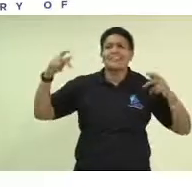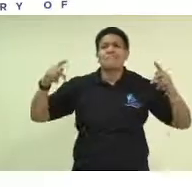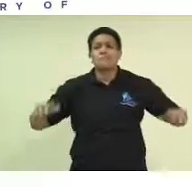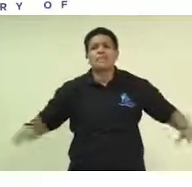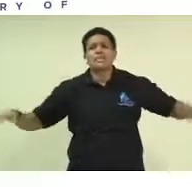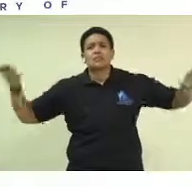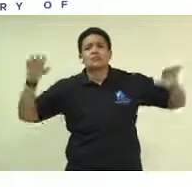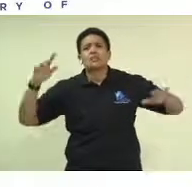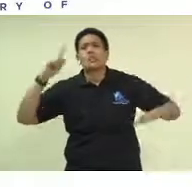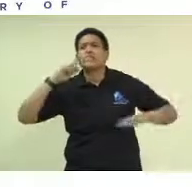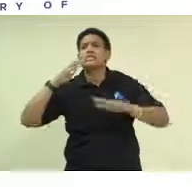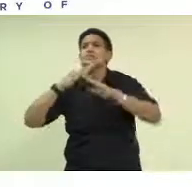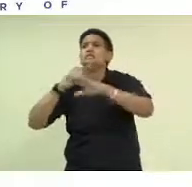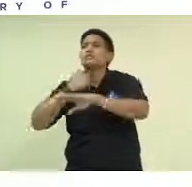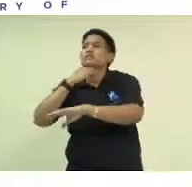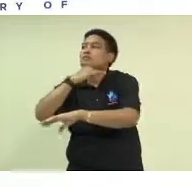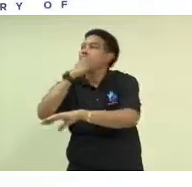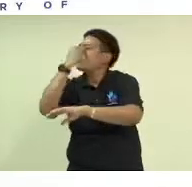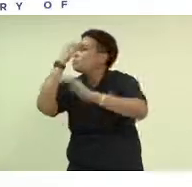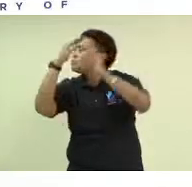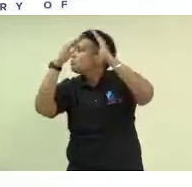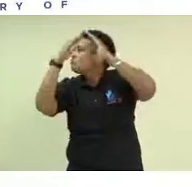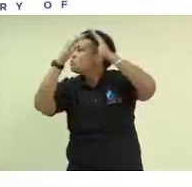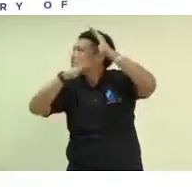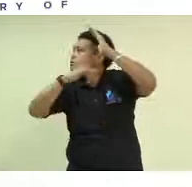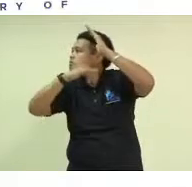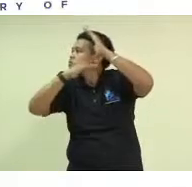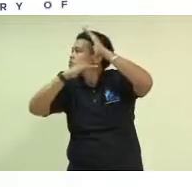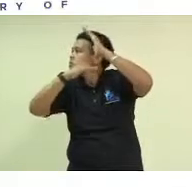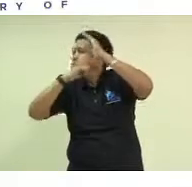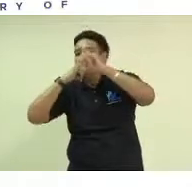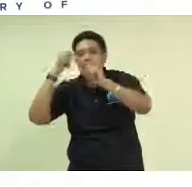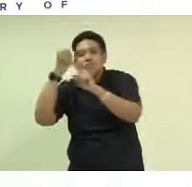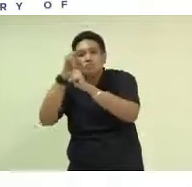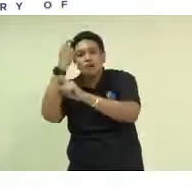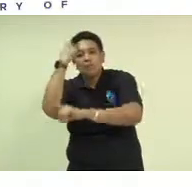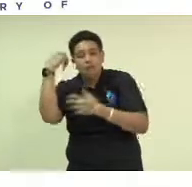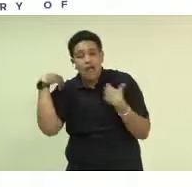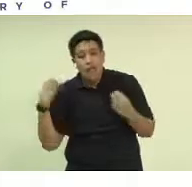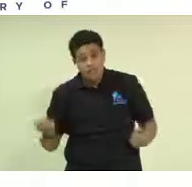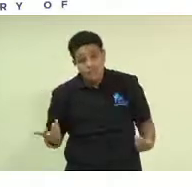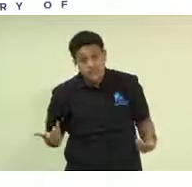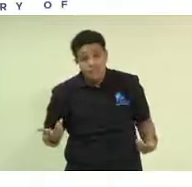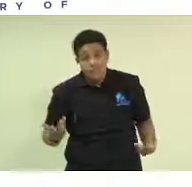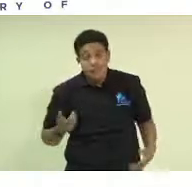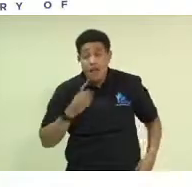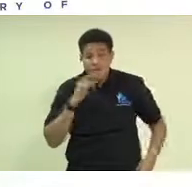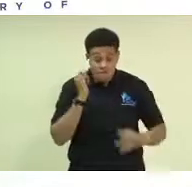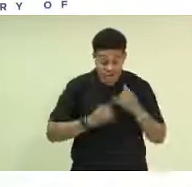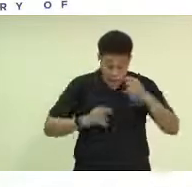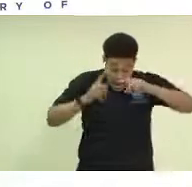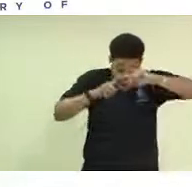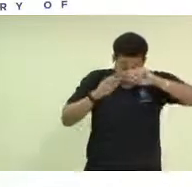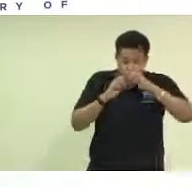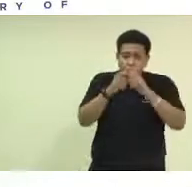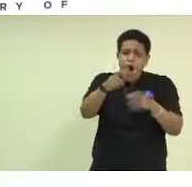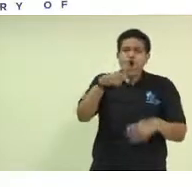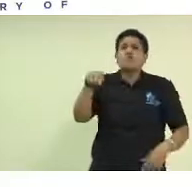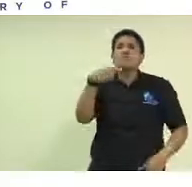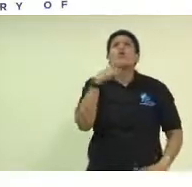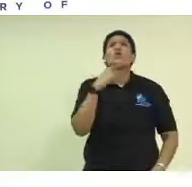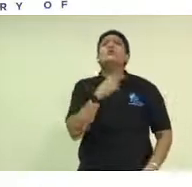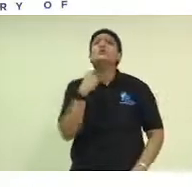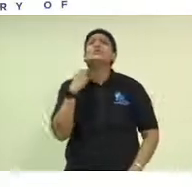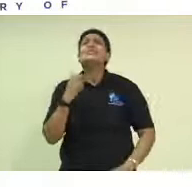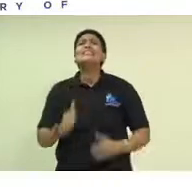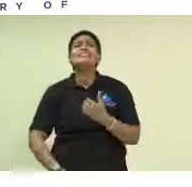for example, the restrictions and the impact. And finally, depending on how those